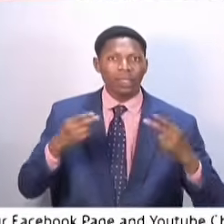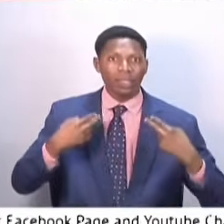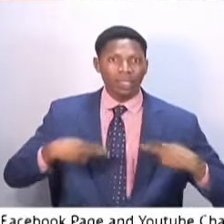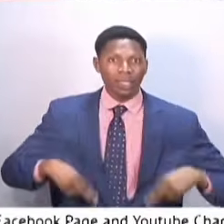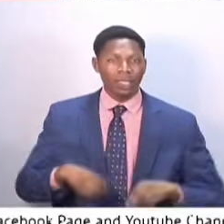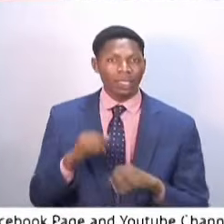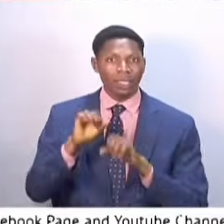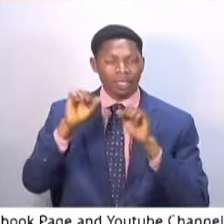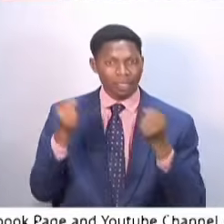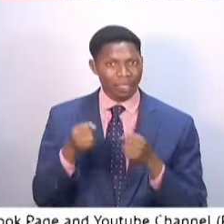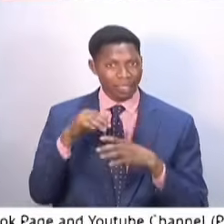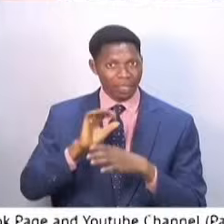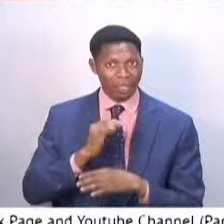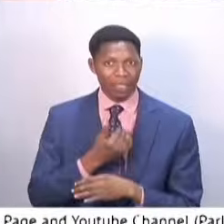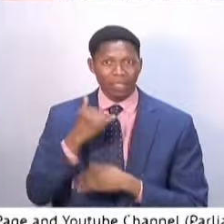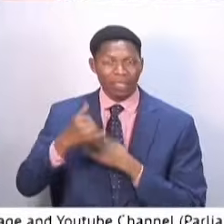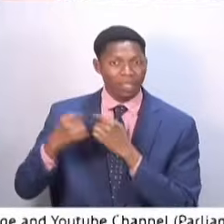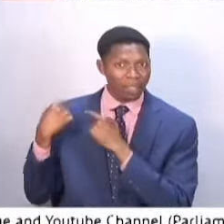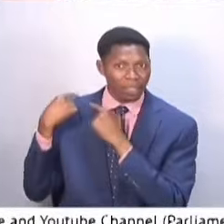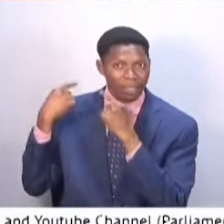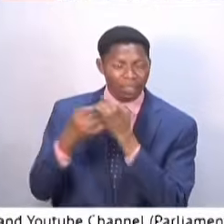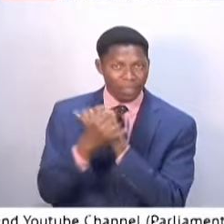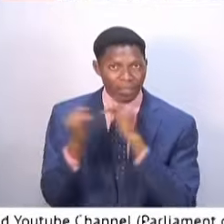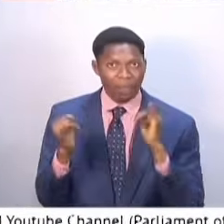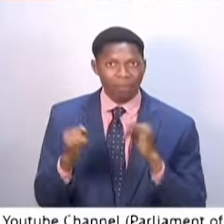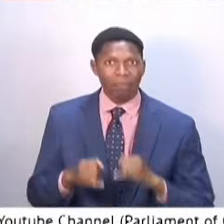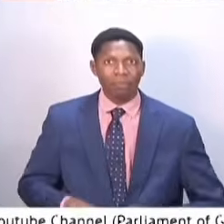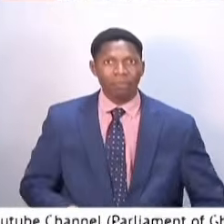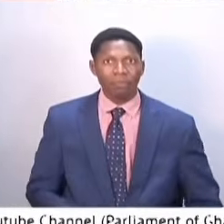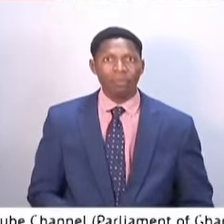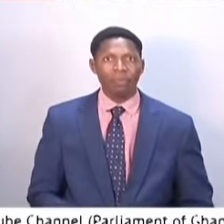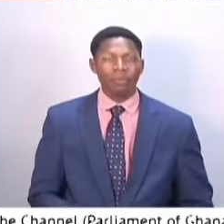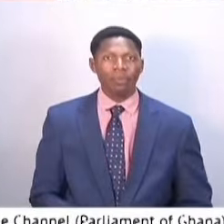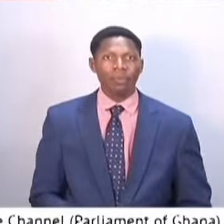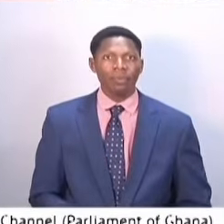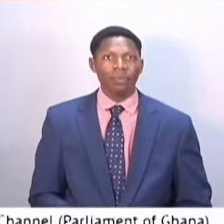system of our country since independence.